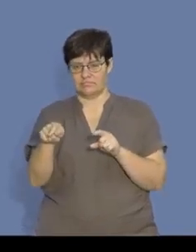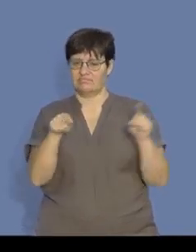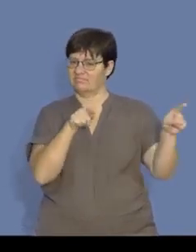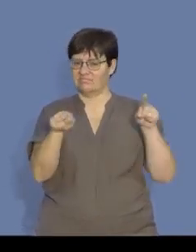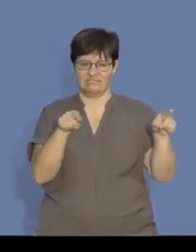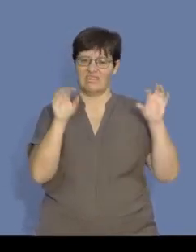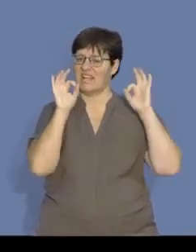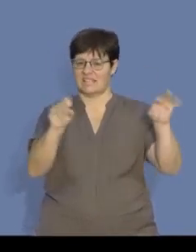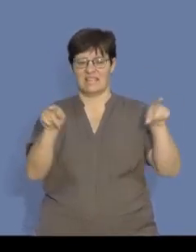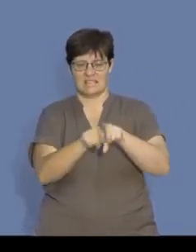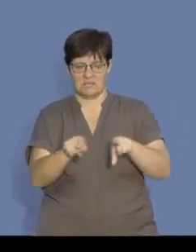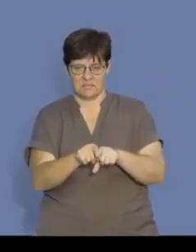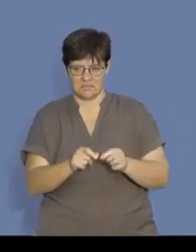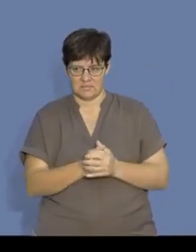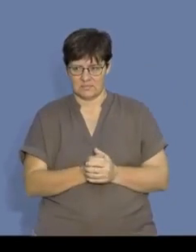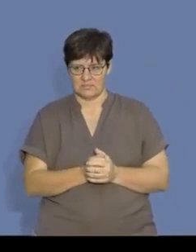see,